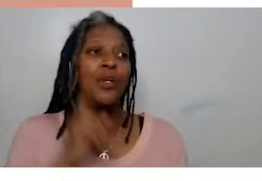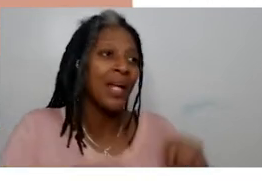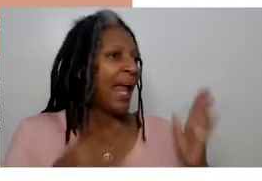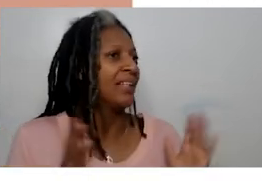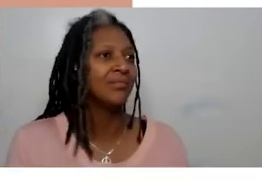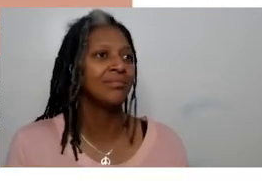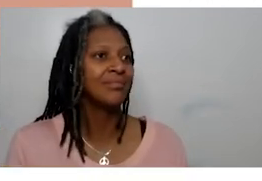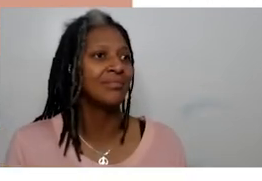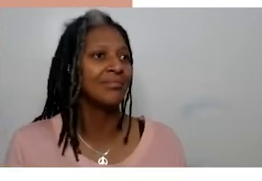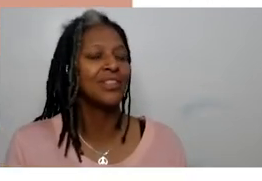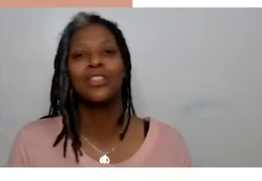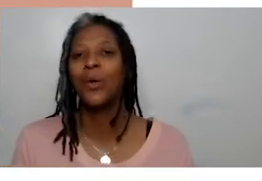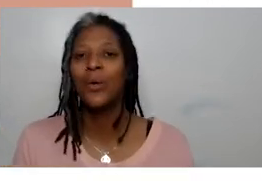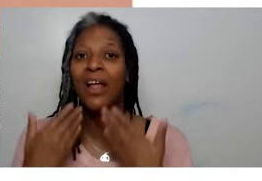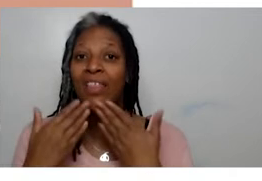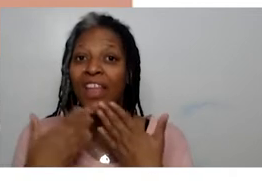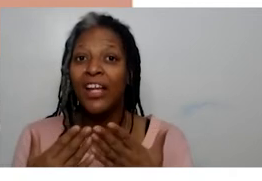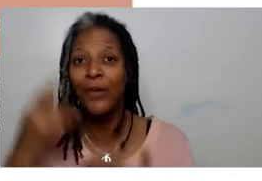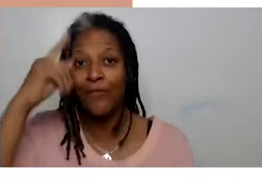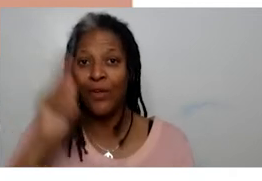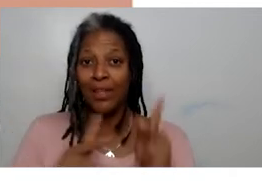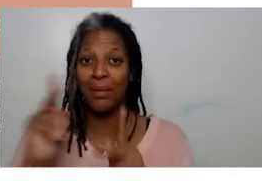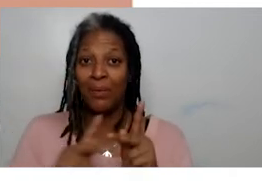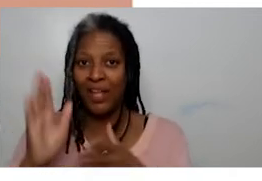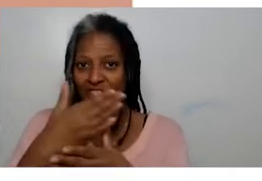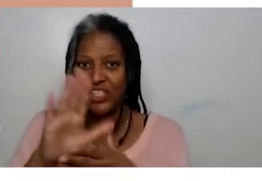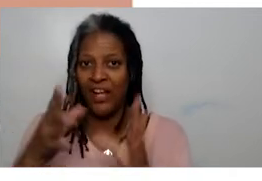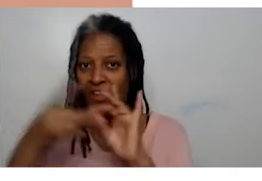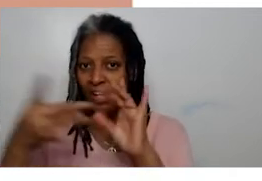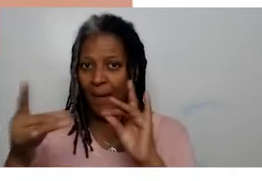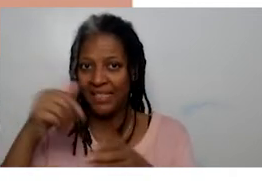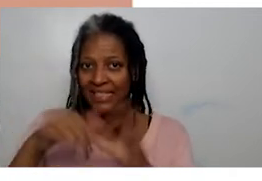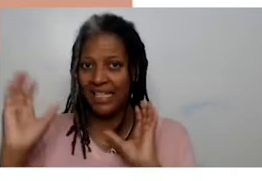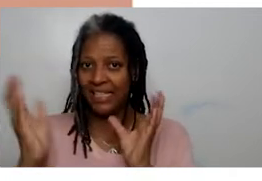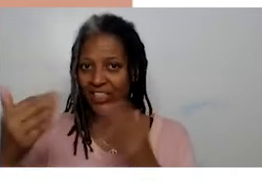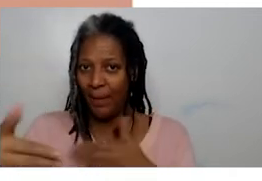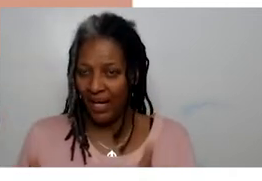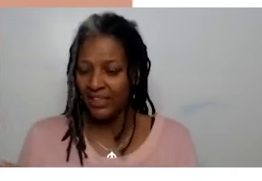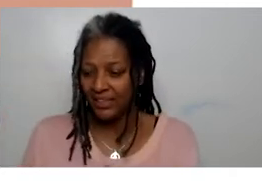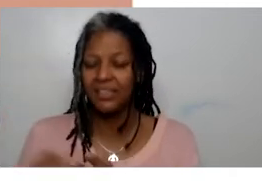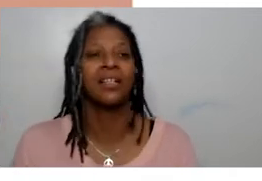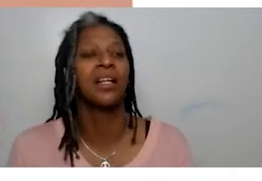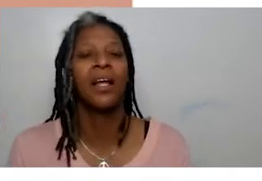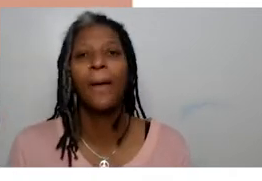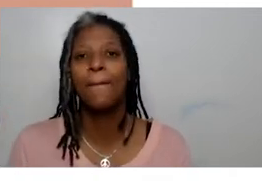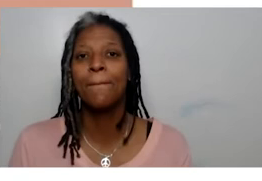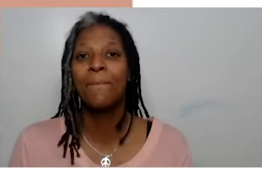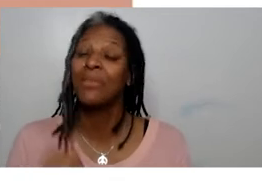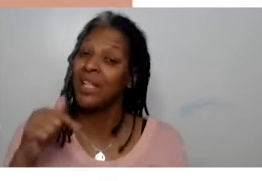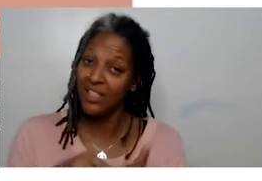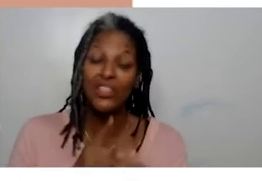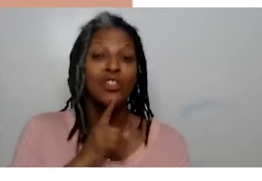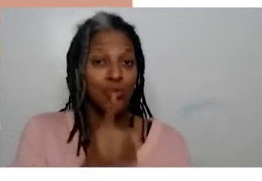Thank you everybody for writing in the box. You know, a lot of people saying that, you know, this is the truth, it